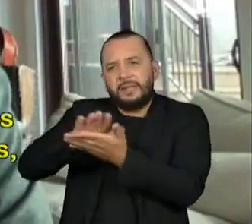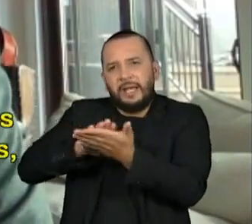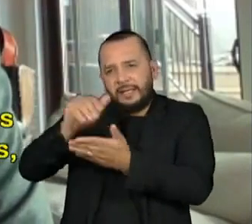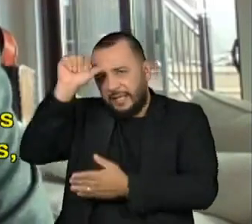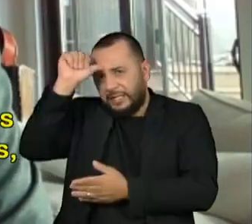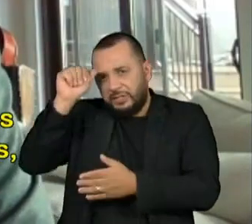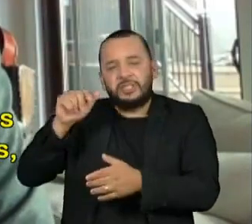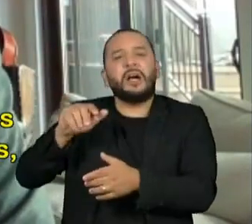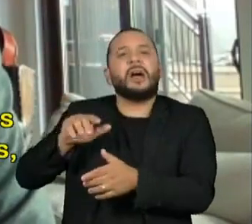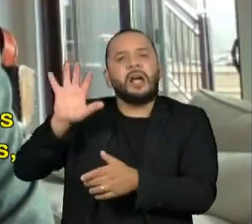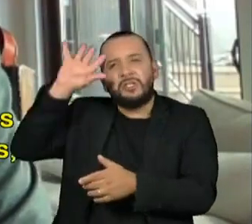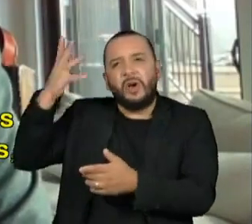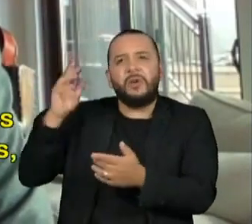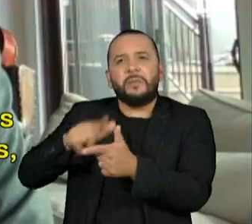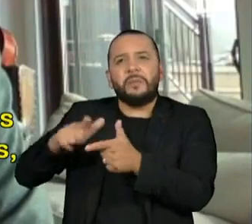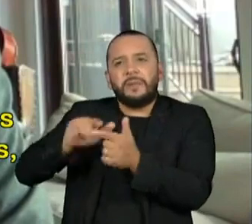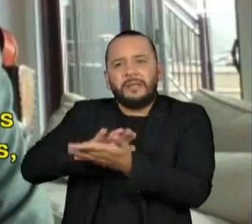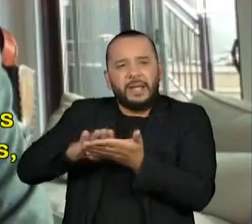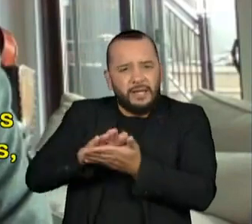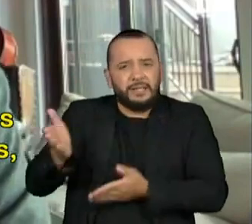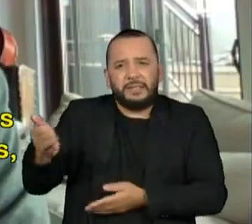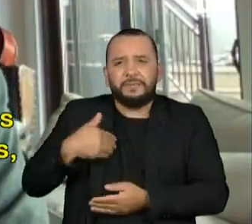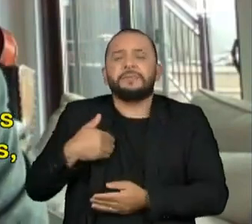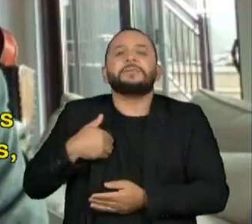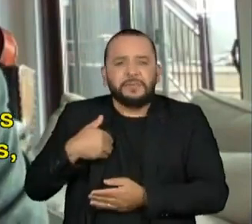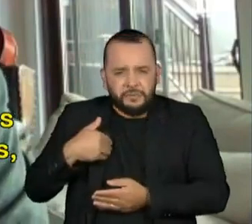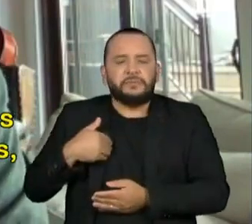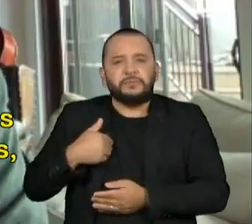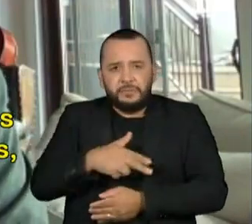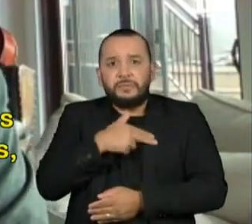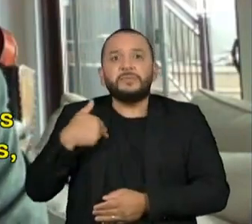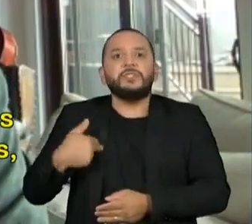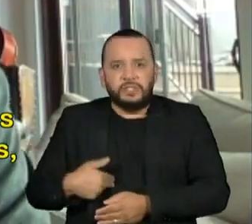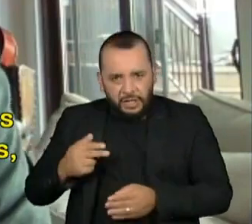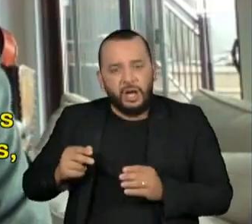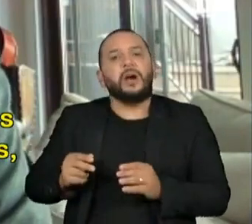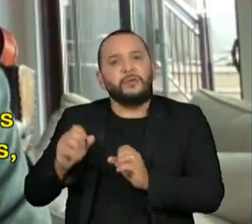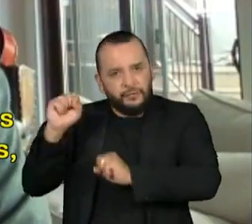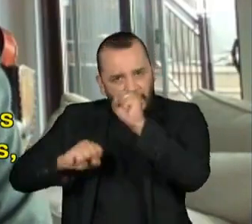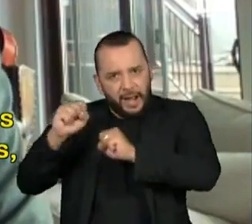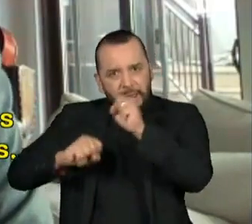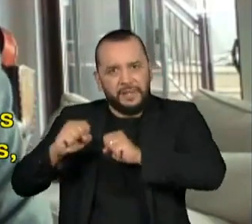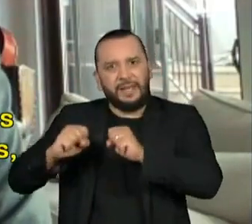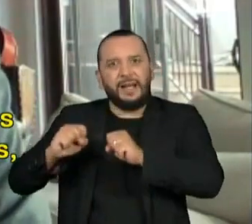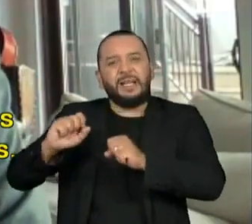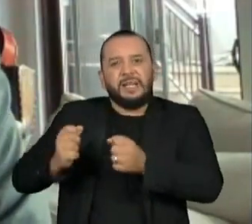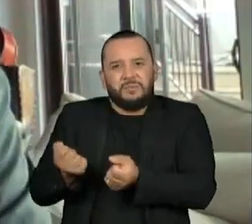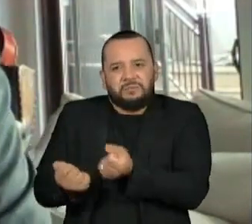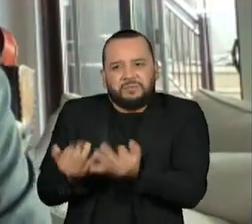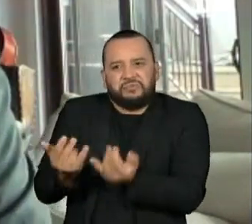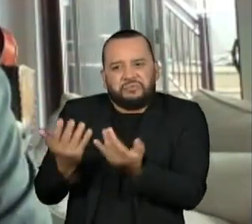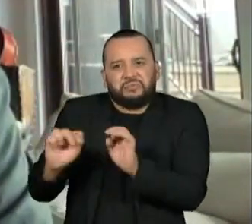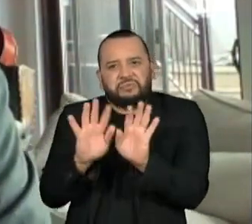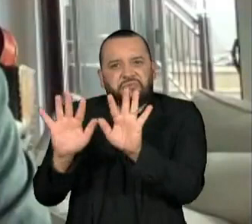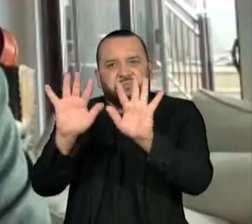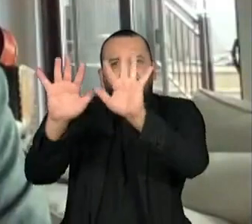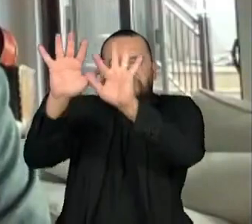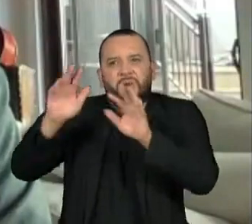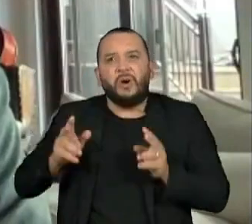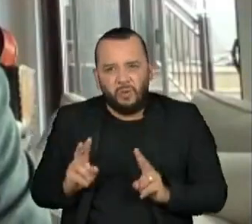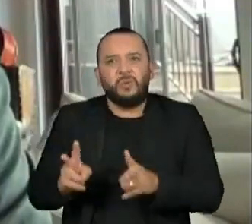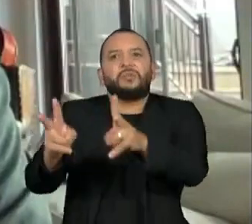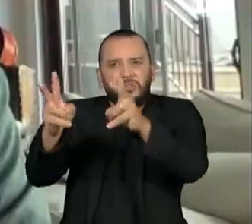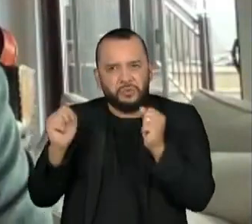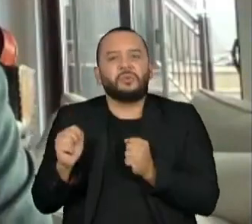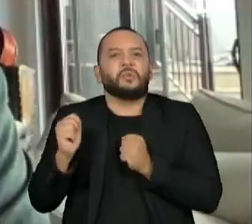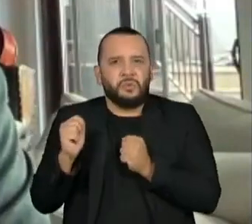are. China continues to build new coal-burning power stations even as we speak, and isn't really